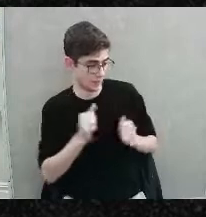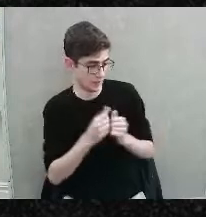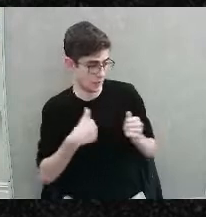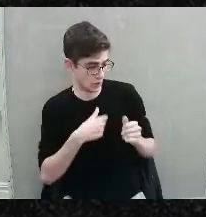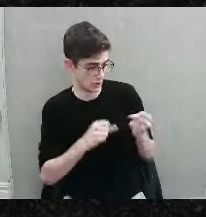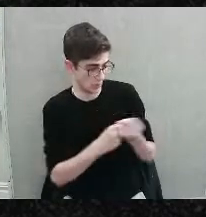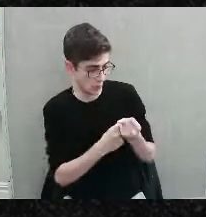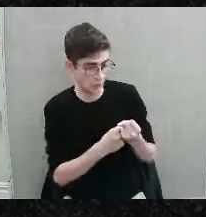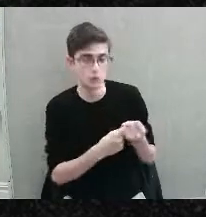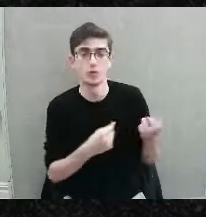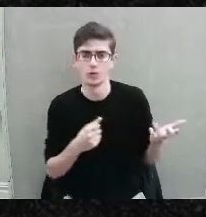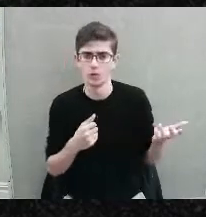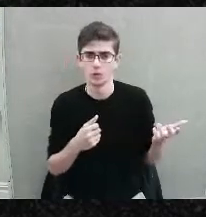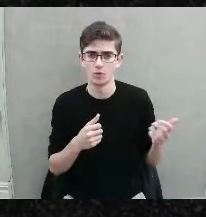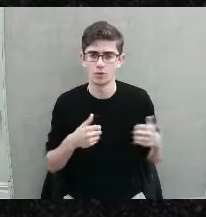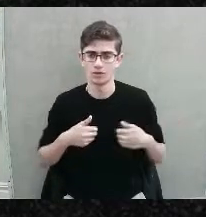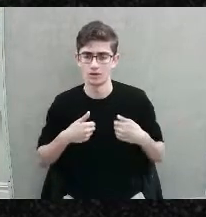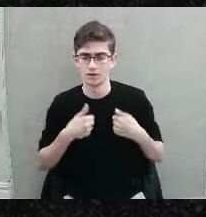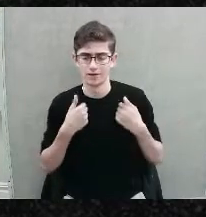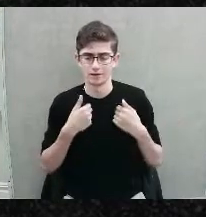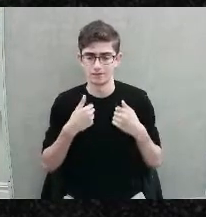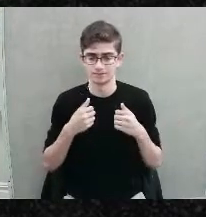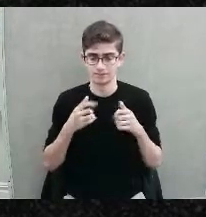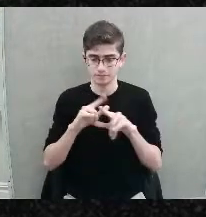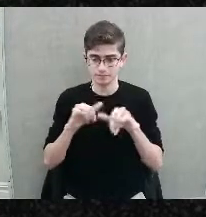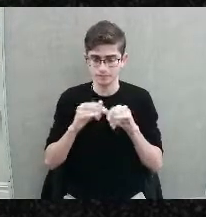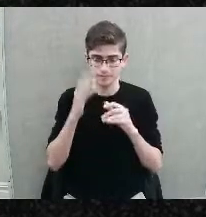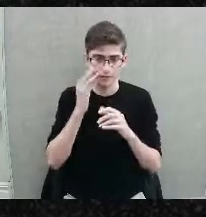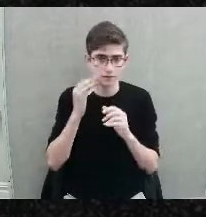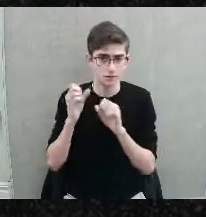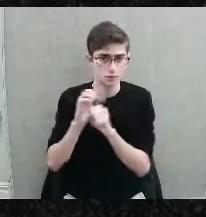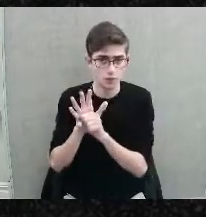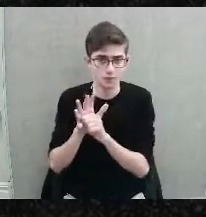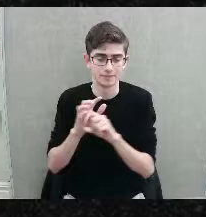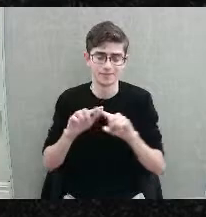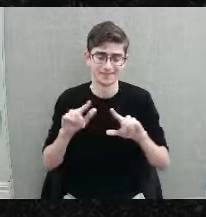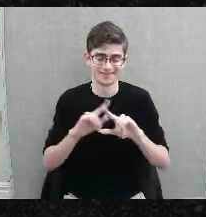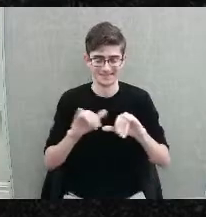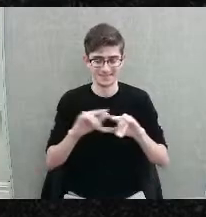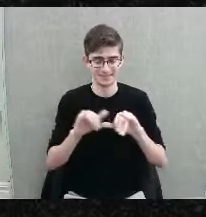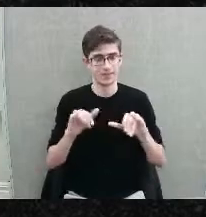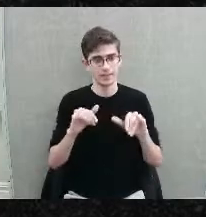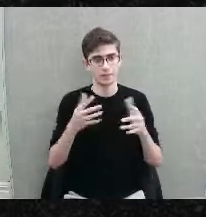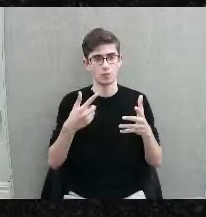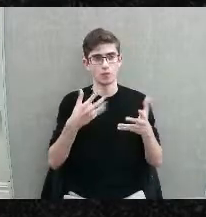with the precarity of their economic situations, and yet could also contribute to